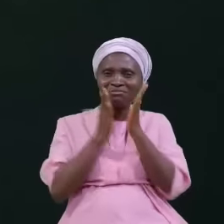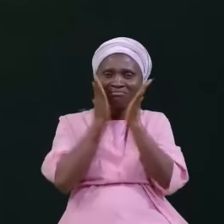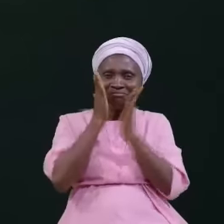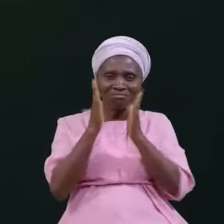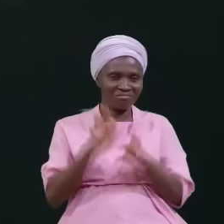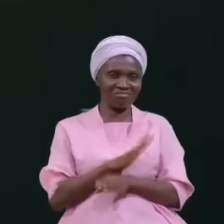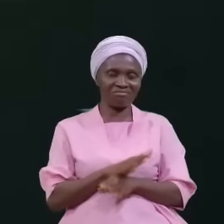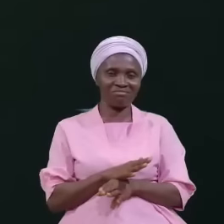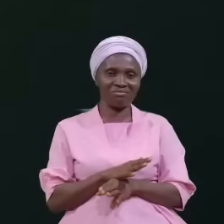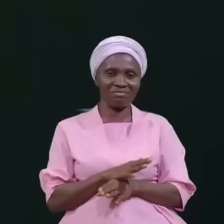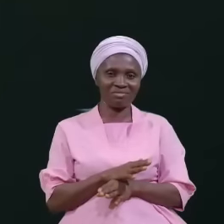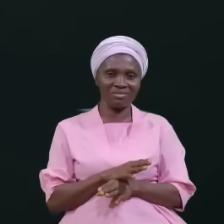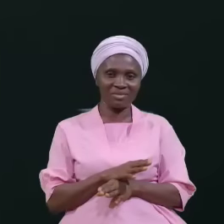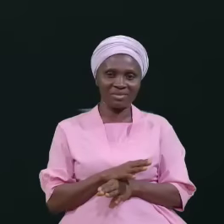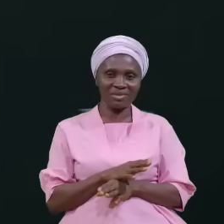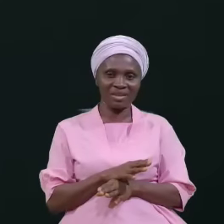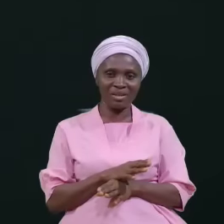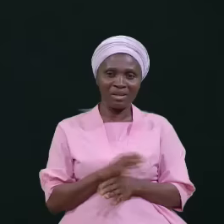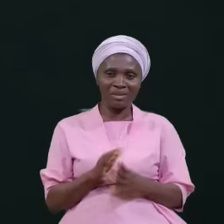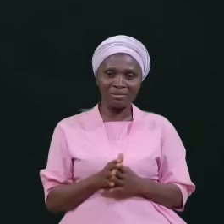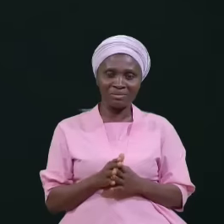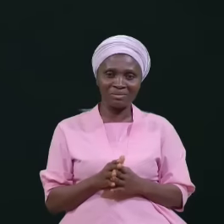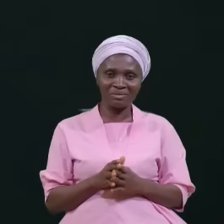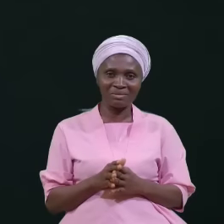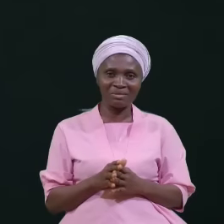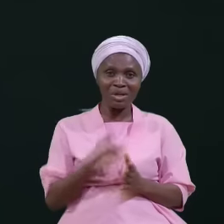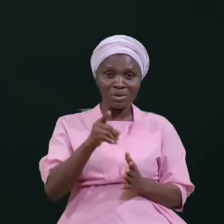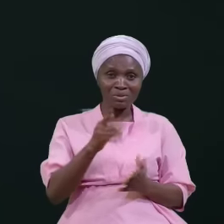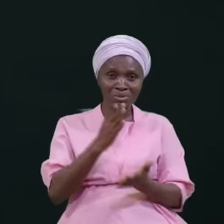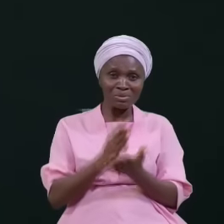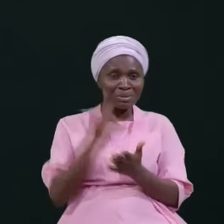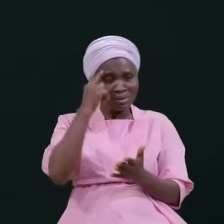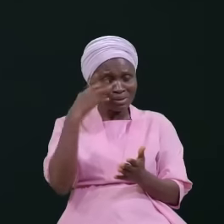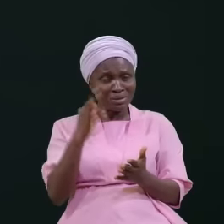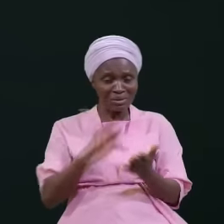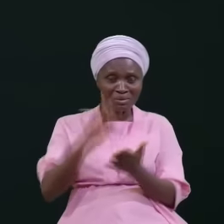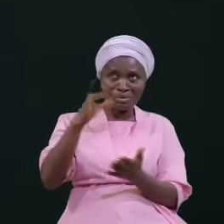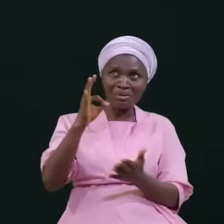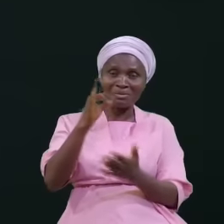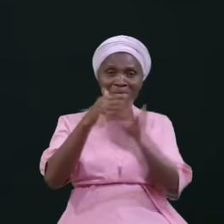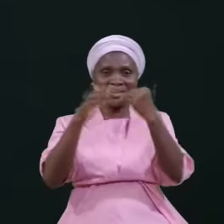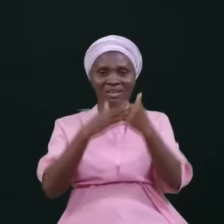stopped thinking about glory in heaven and glory when Christ will come.